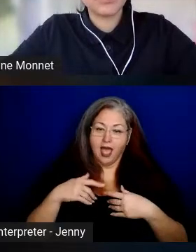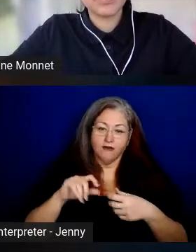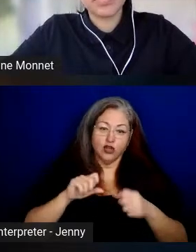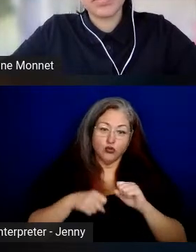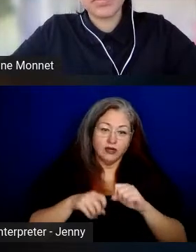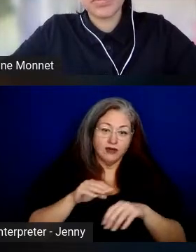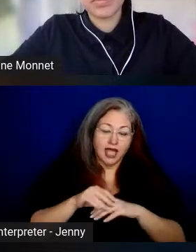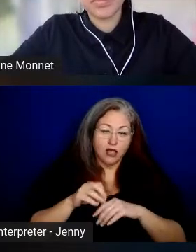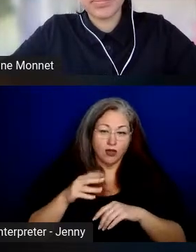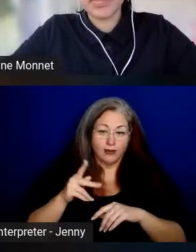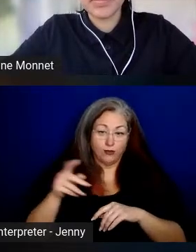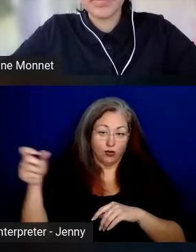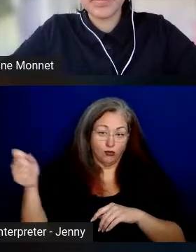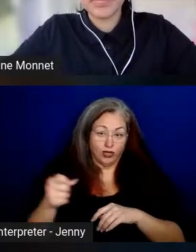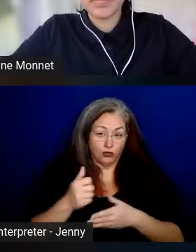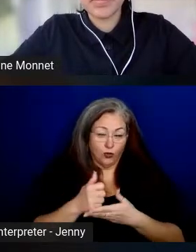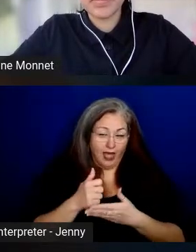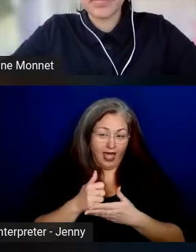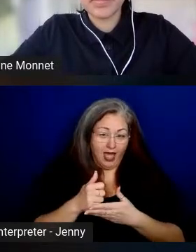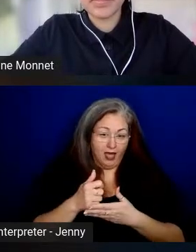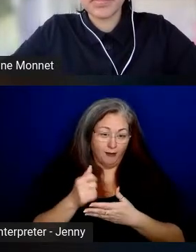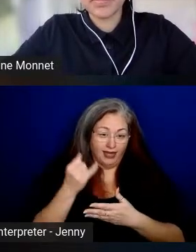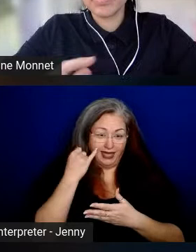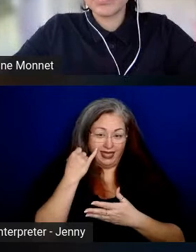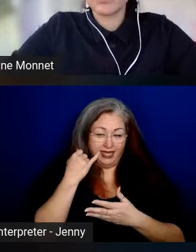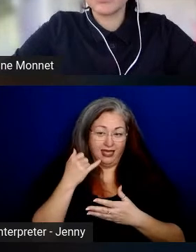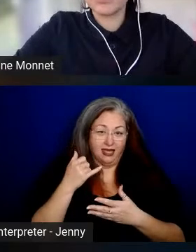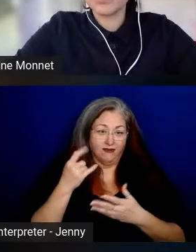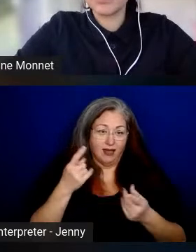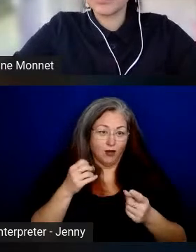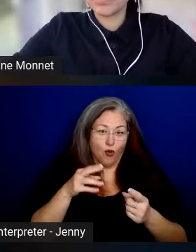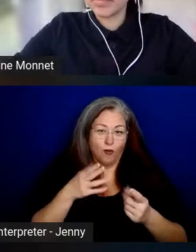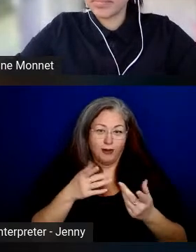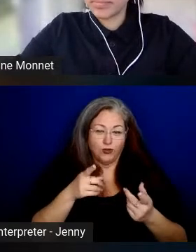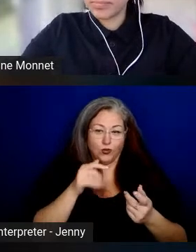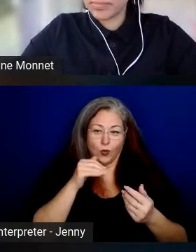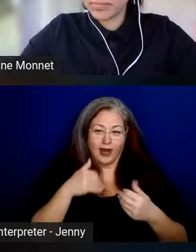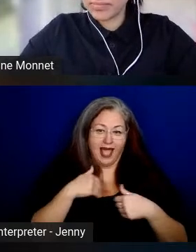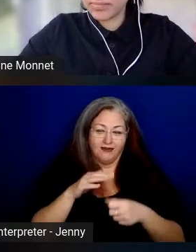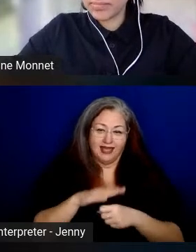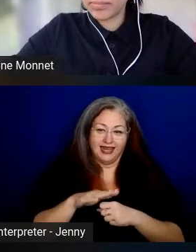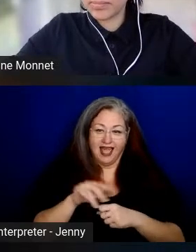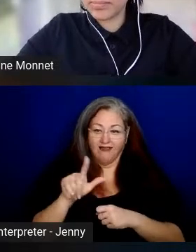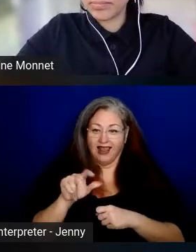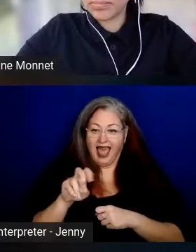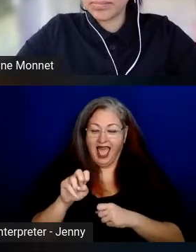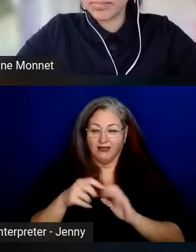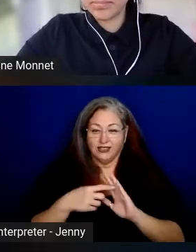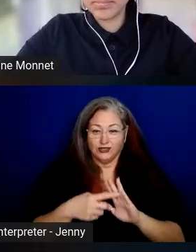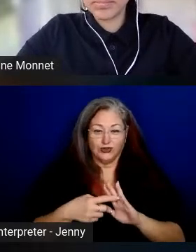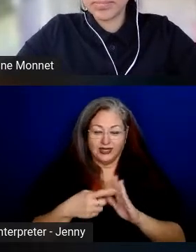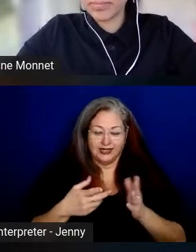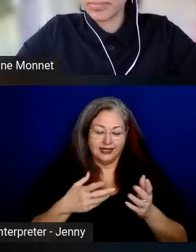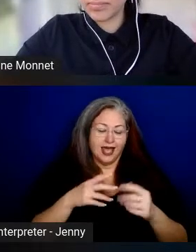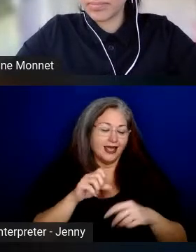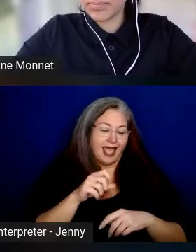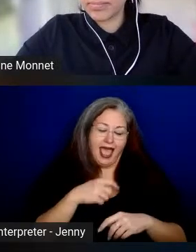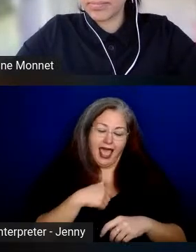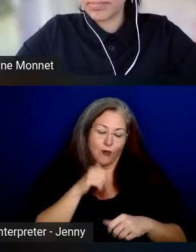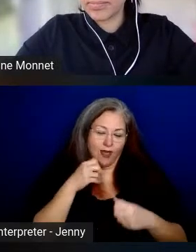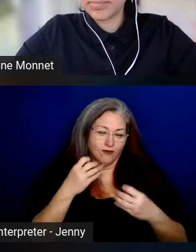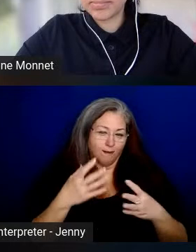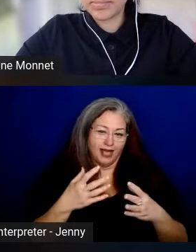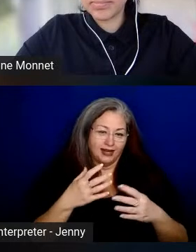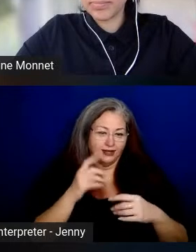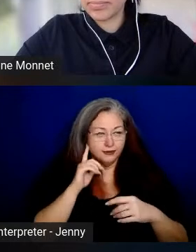are prepared mm-hmm. to help you navigate that, or is because mm-hmm. or you haven't had so many live screenings that you're not even there yet? Yeah, I haven't had many.